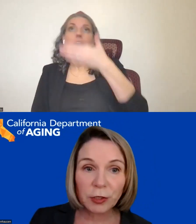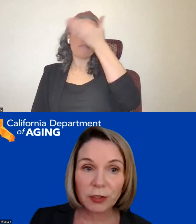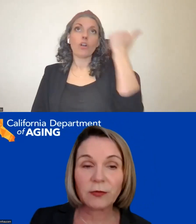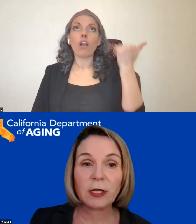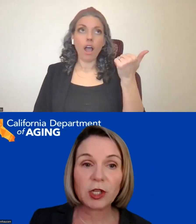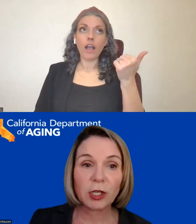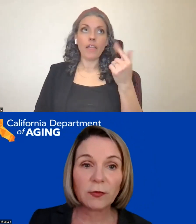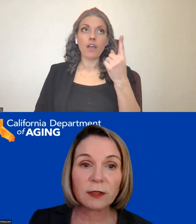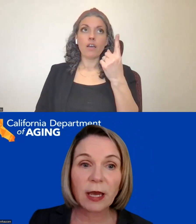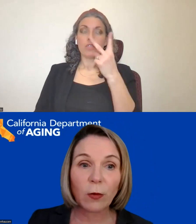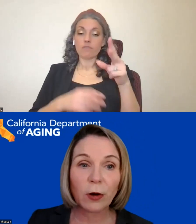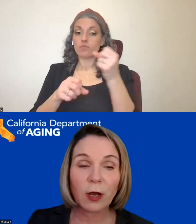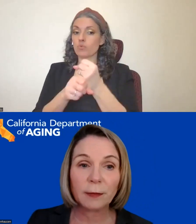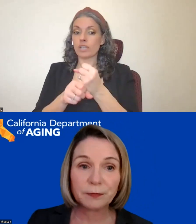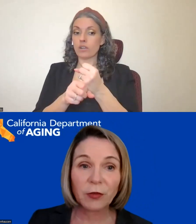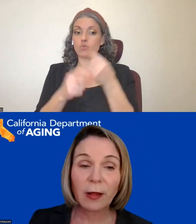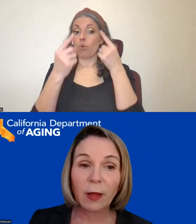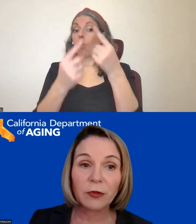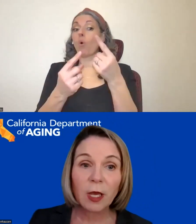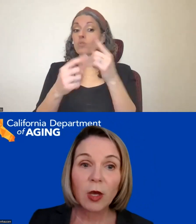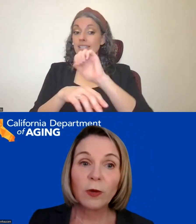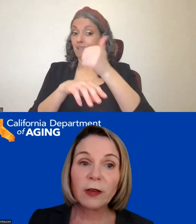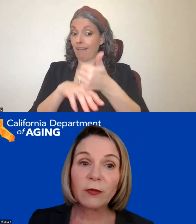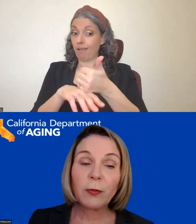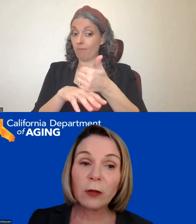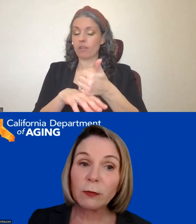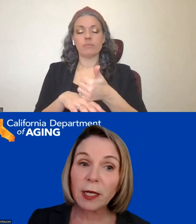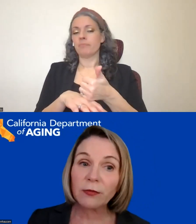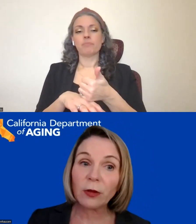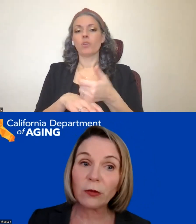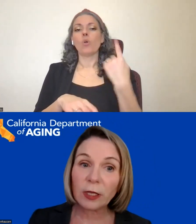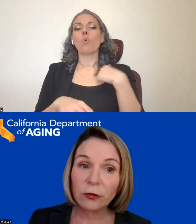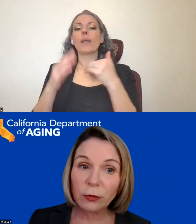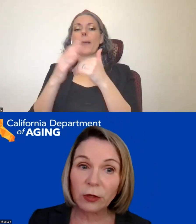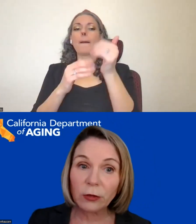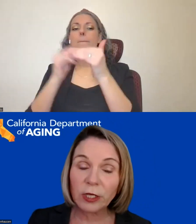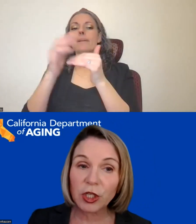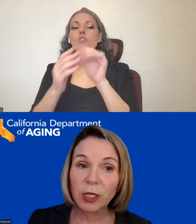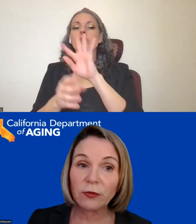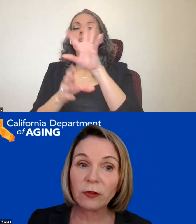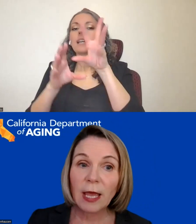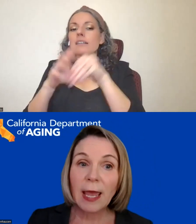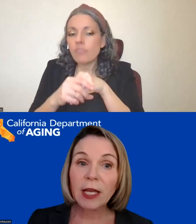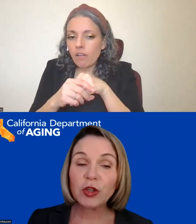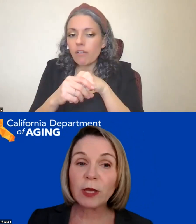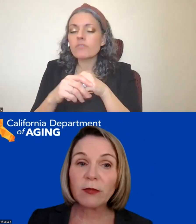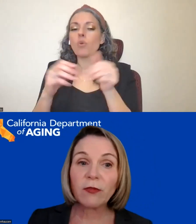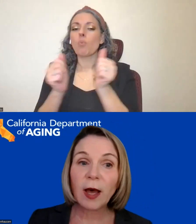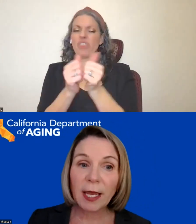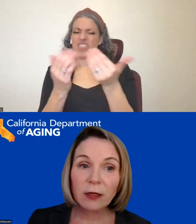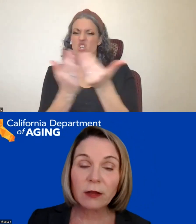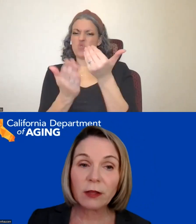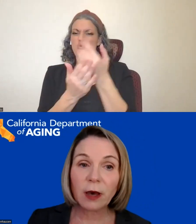first 2 years of initiatives that were developed. We have built many of those into the new initiatives, and you